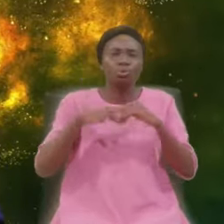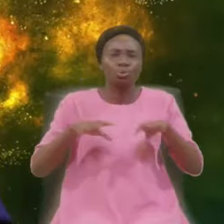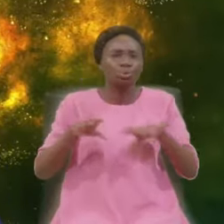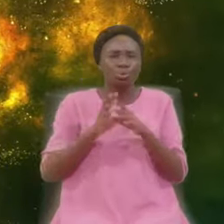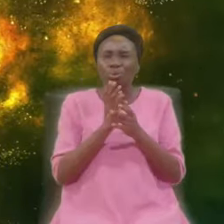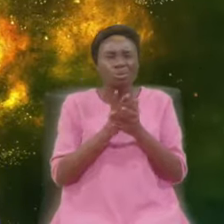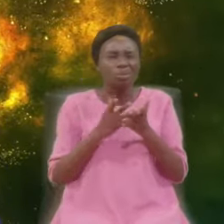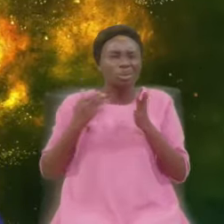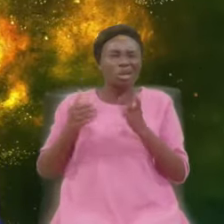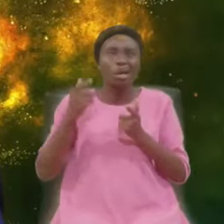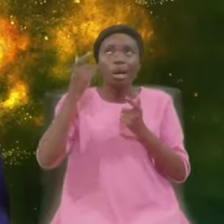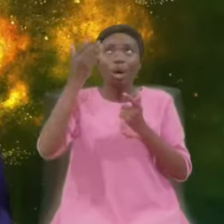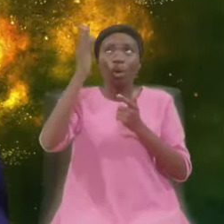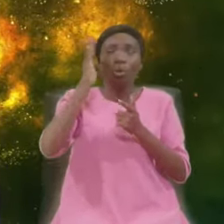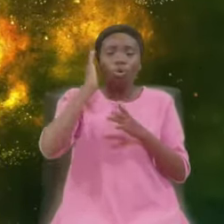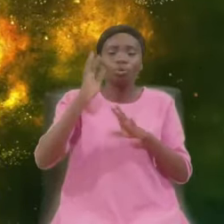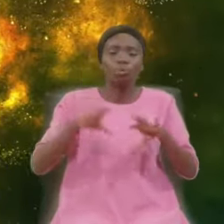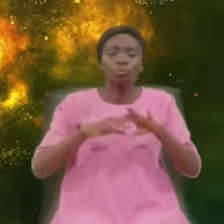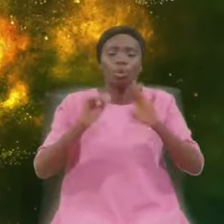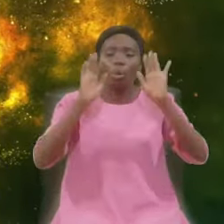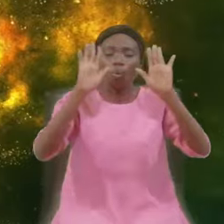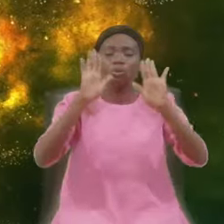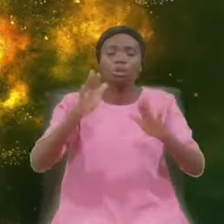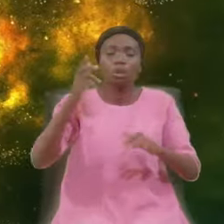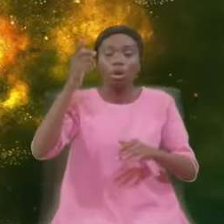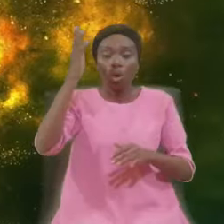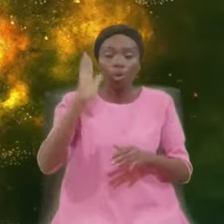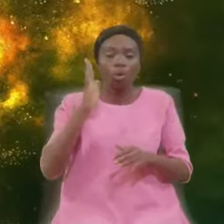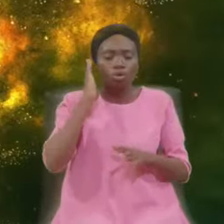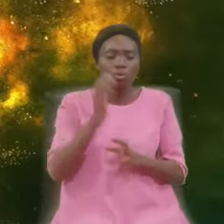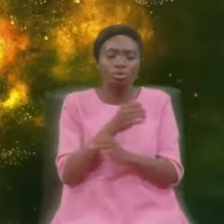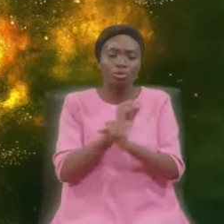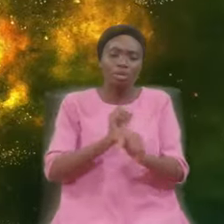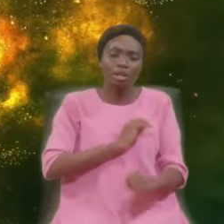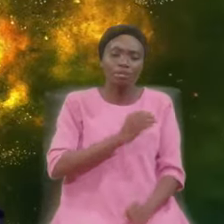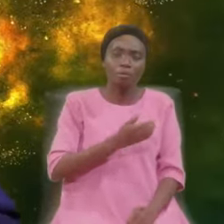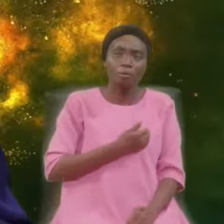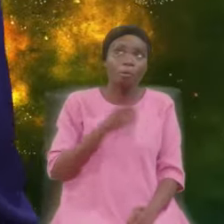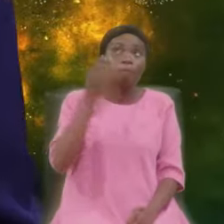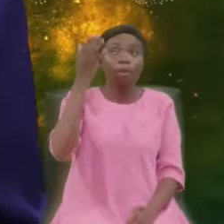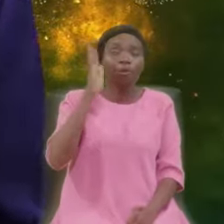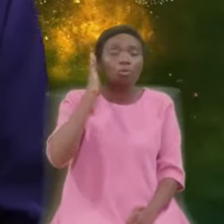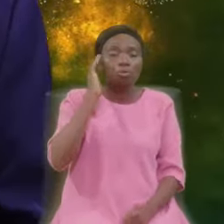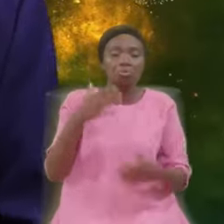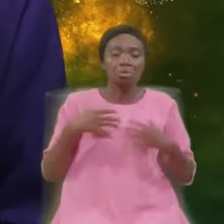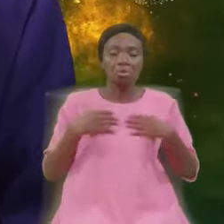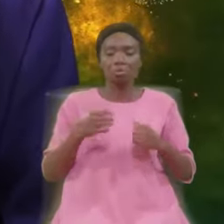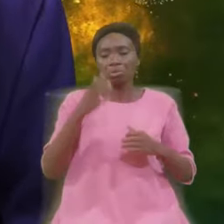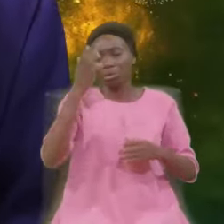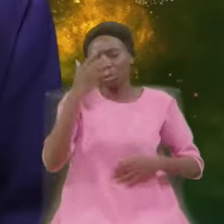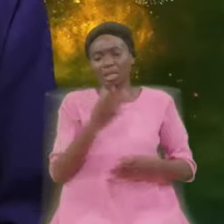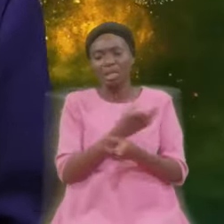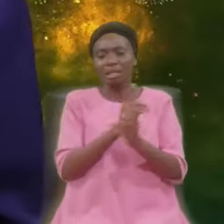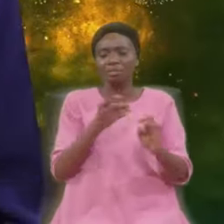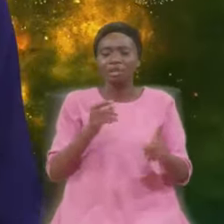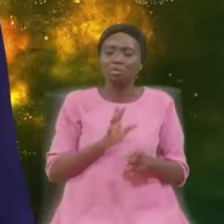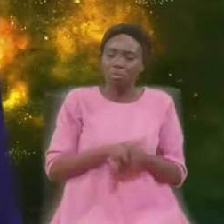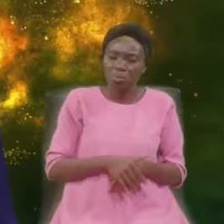something. God is going to do wonders. God is going to save souls. He will heal the sick. He will deliver the